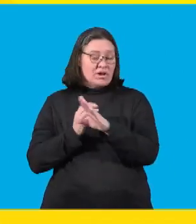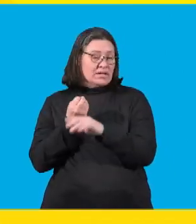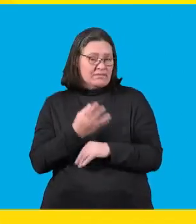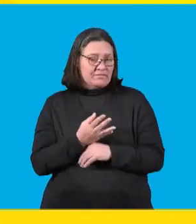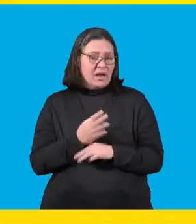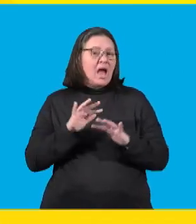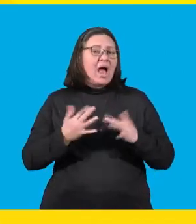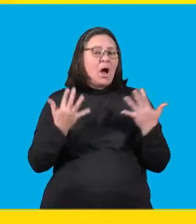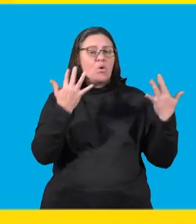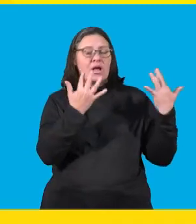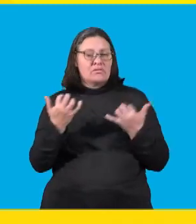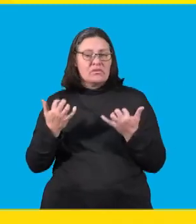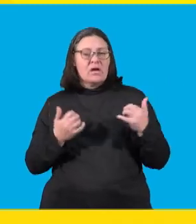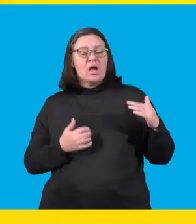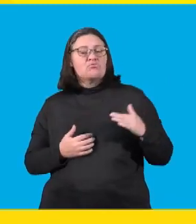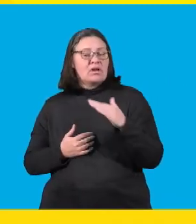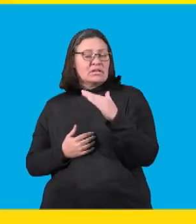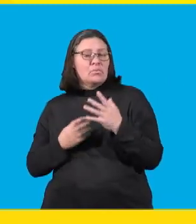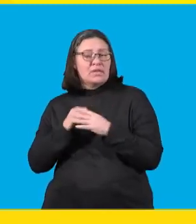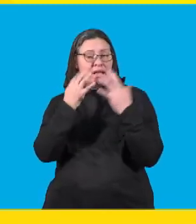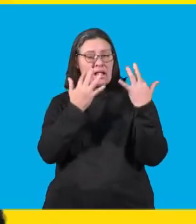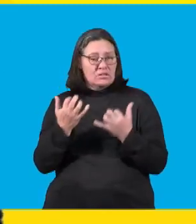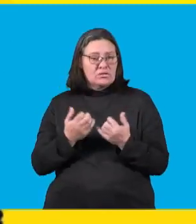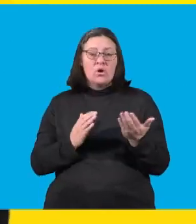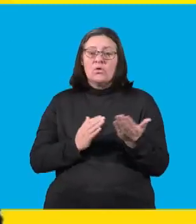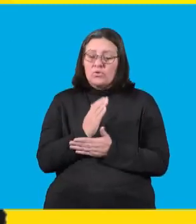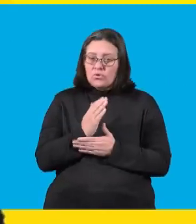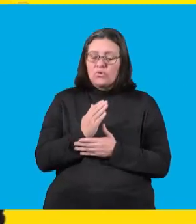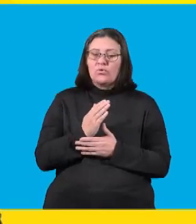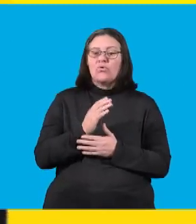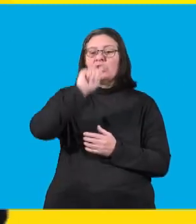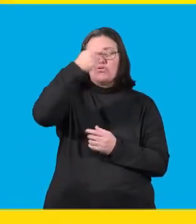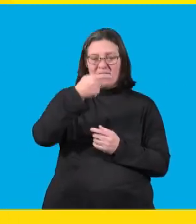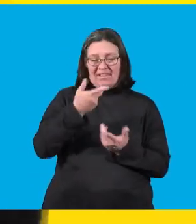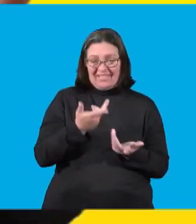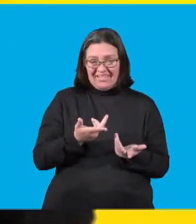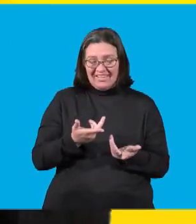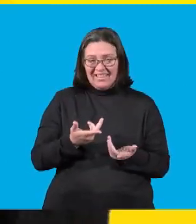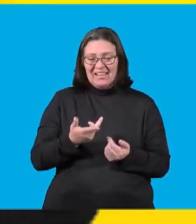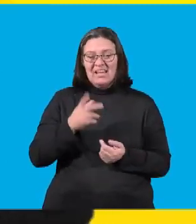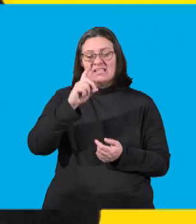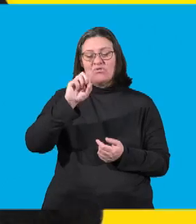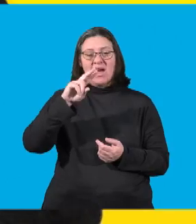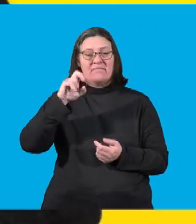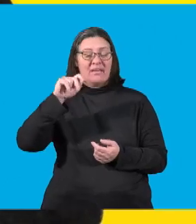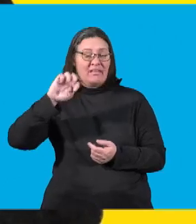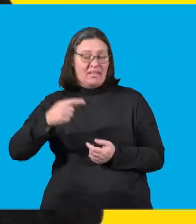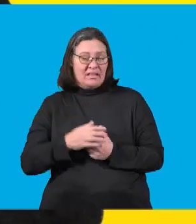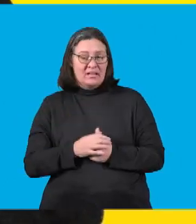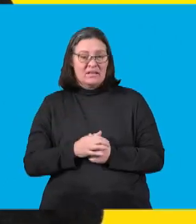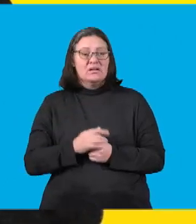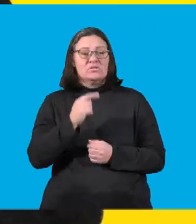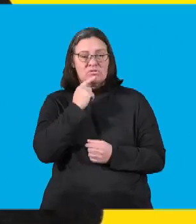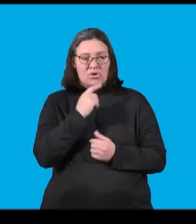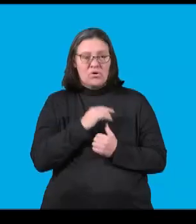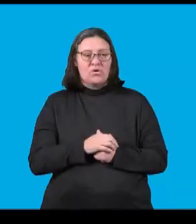the gradient. How do we calculate gradients in calculus? By deriving. I hope that that's what your answer was. So therefore, we need to